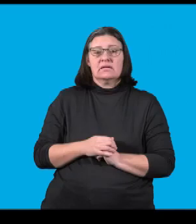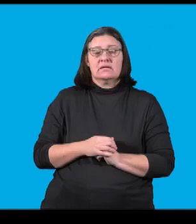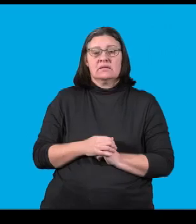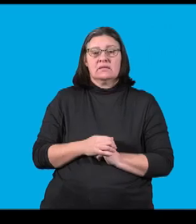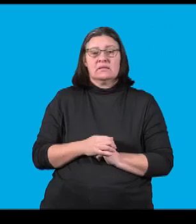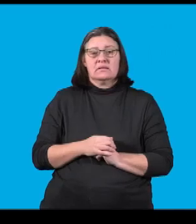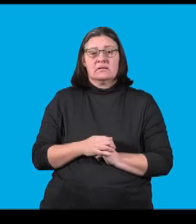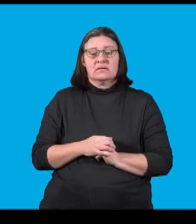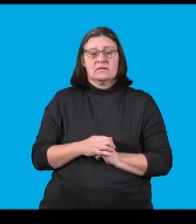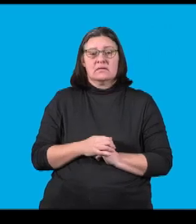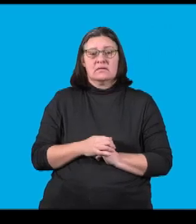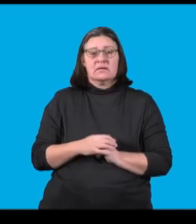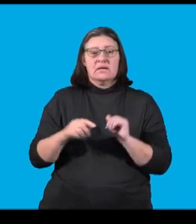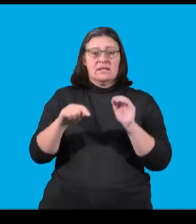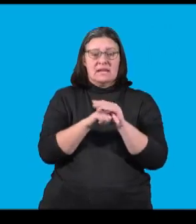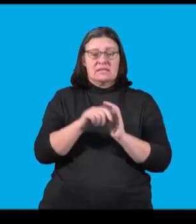itself was